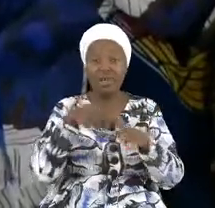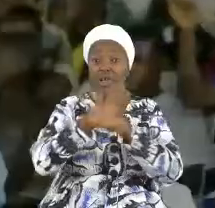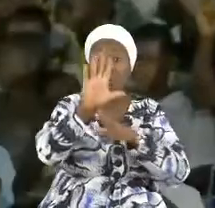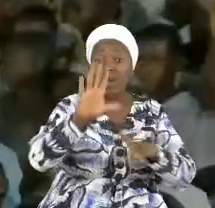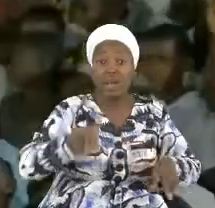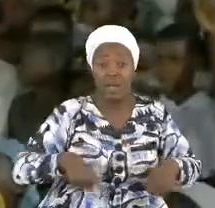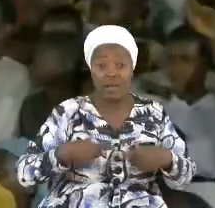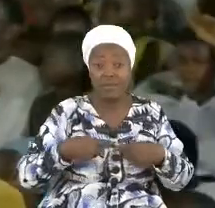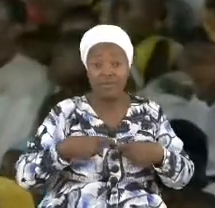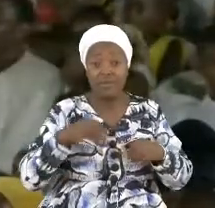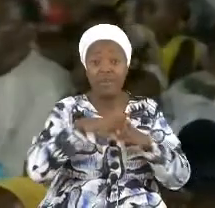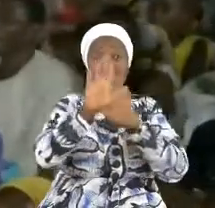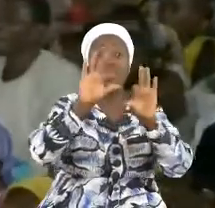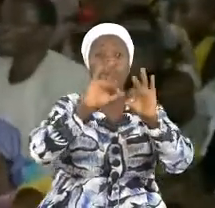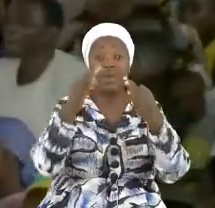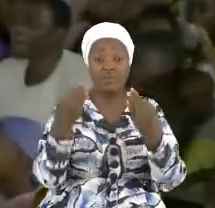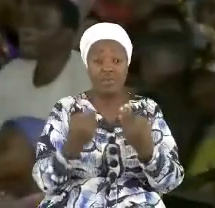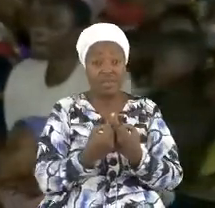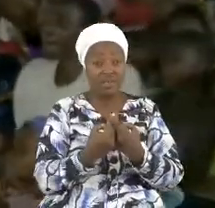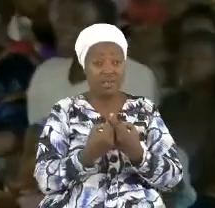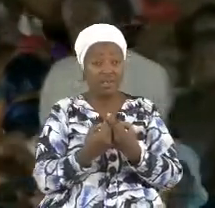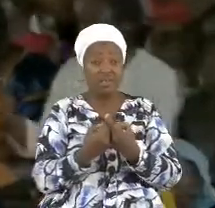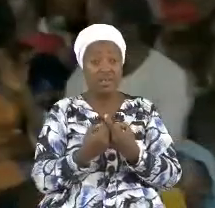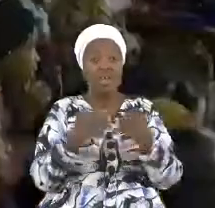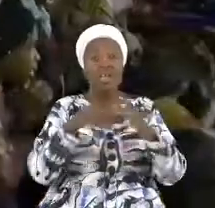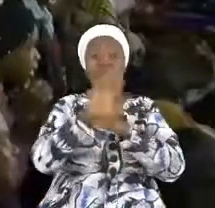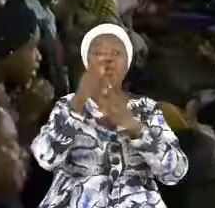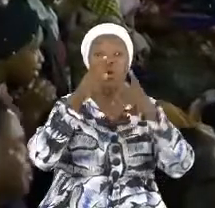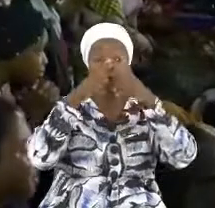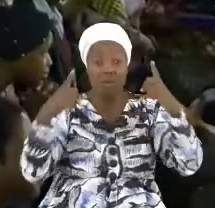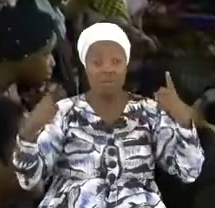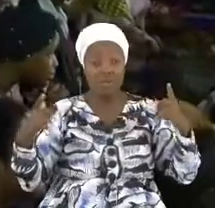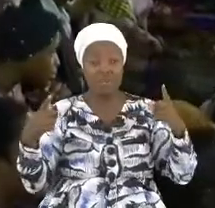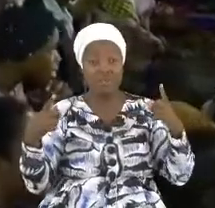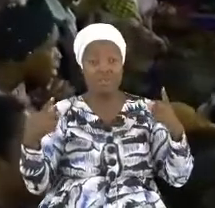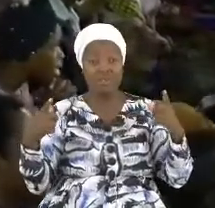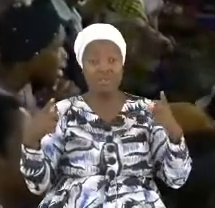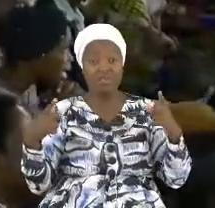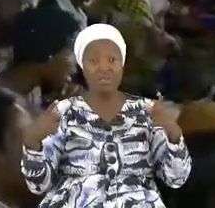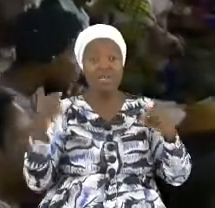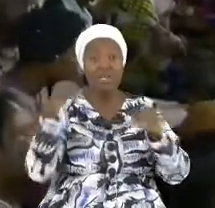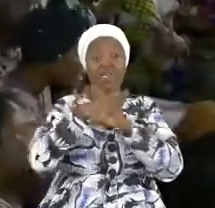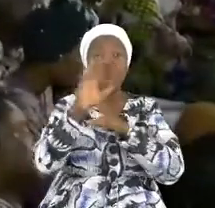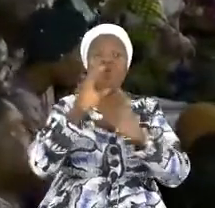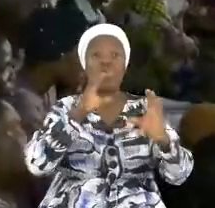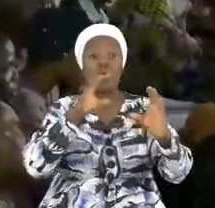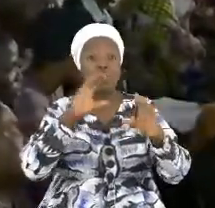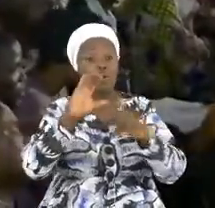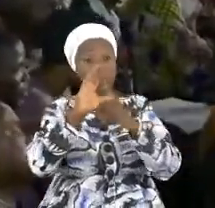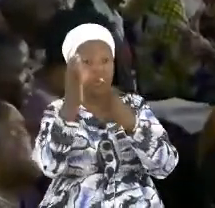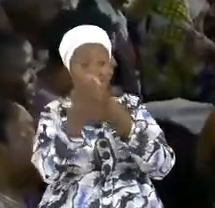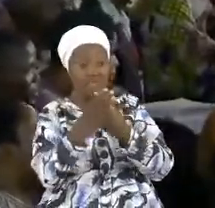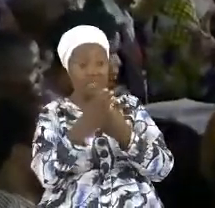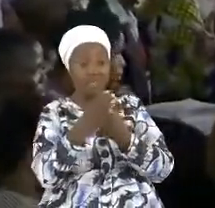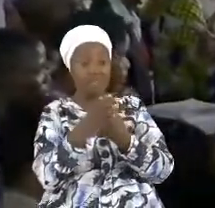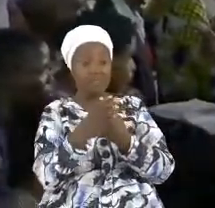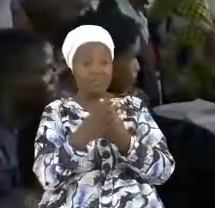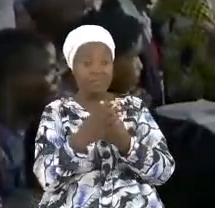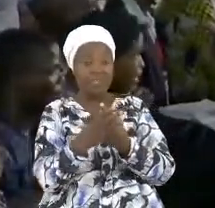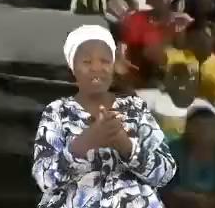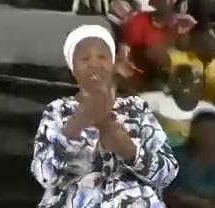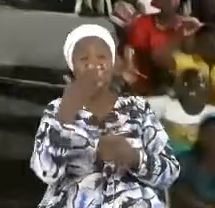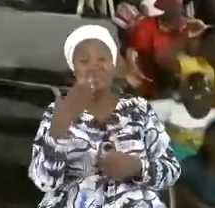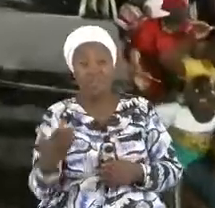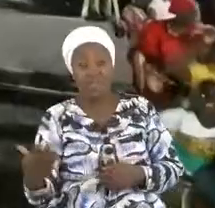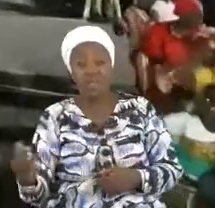family. In your language. In your community. Things are different